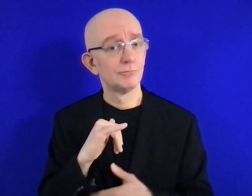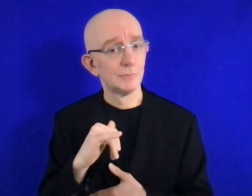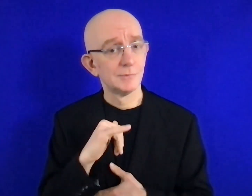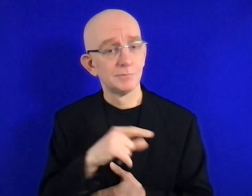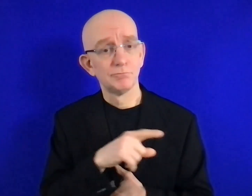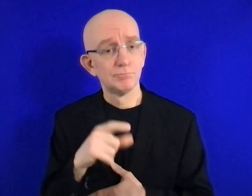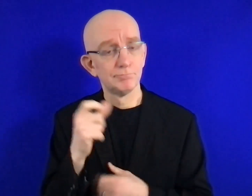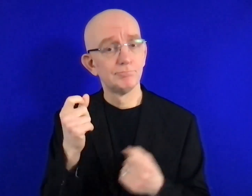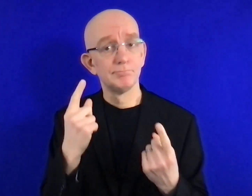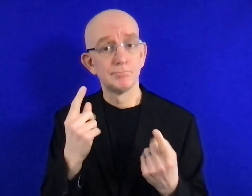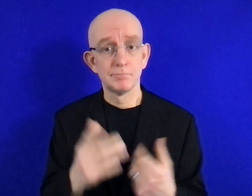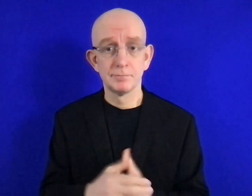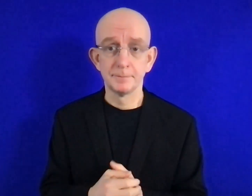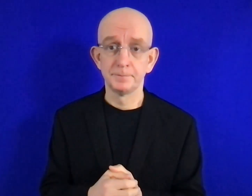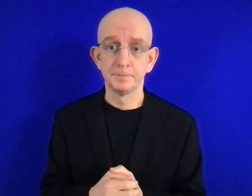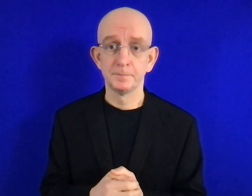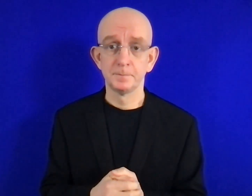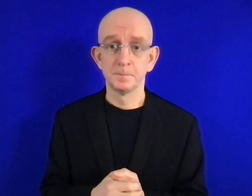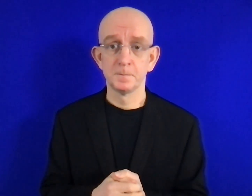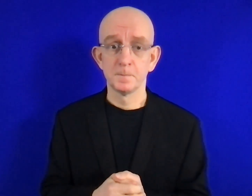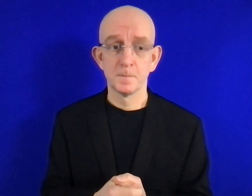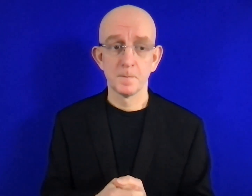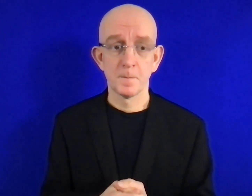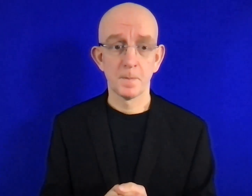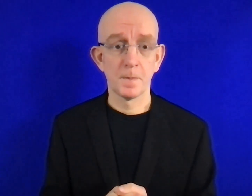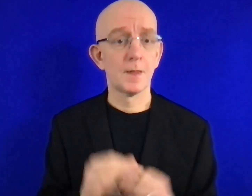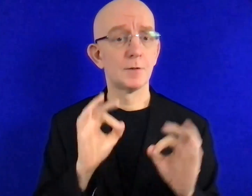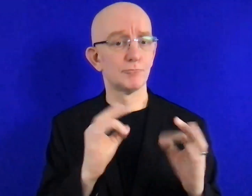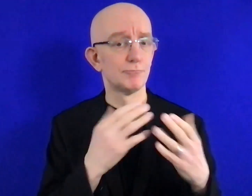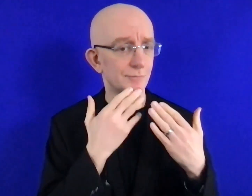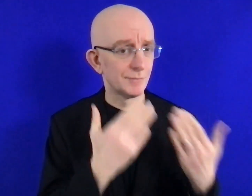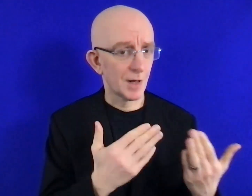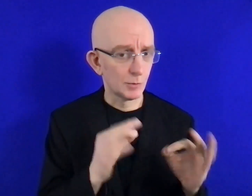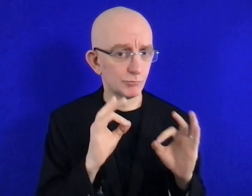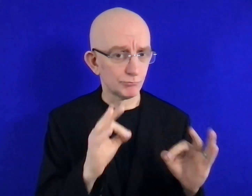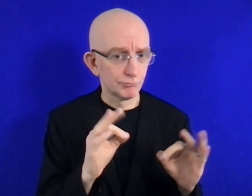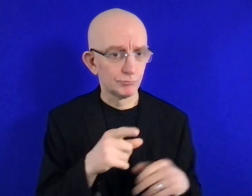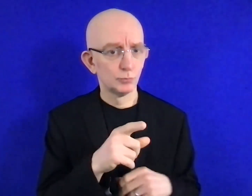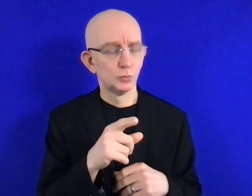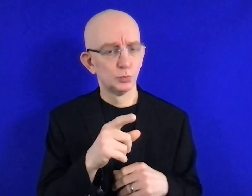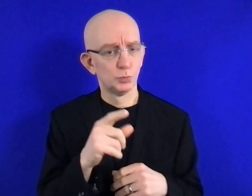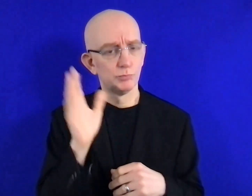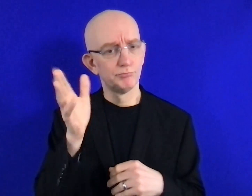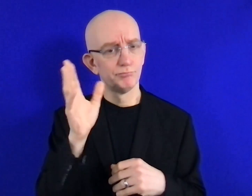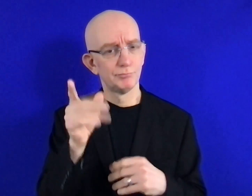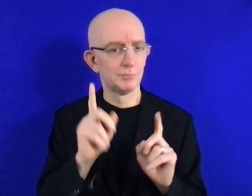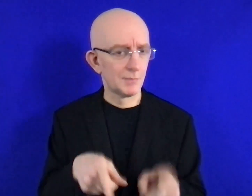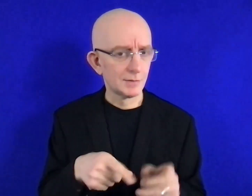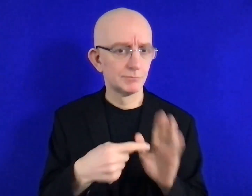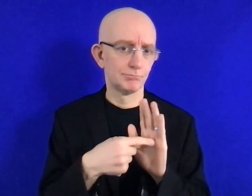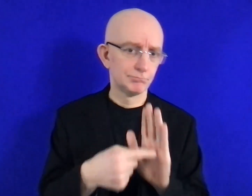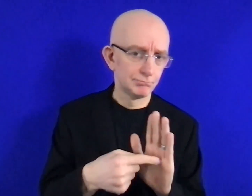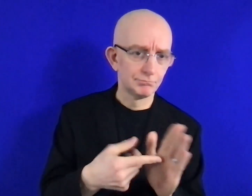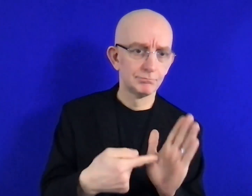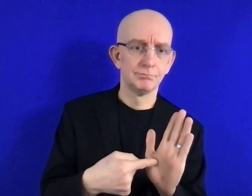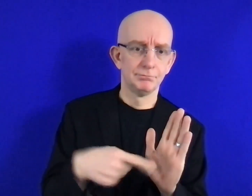that evidence making that entry point into the Ministry of Finance, which, as we know, is so important. So thank you for that.